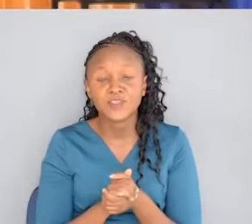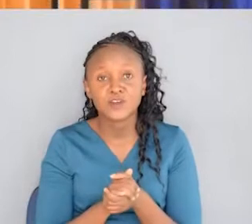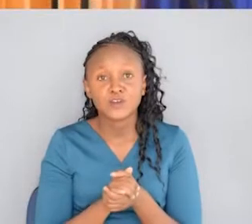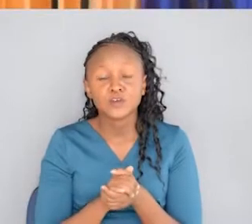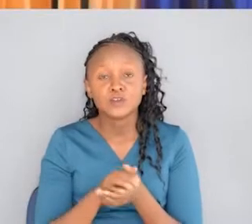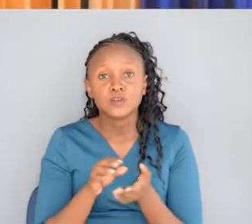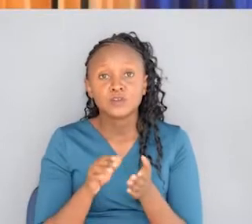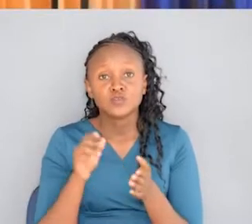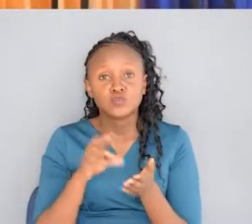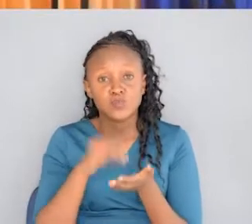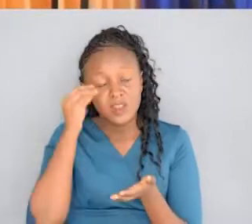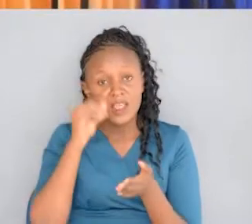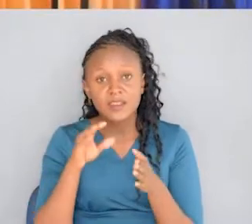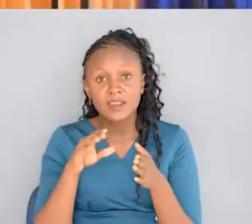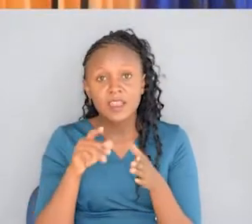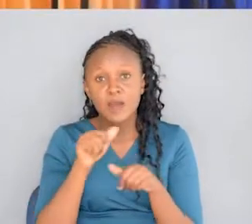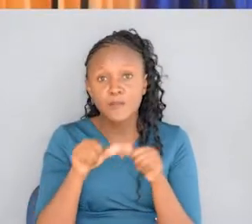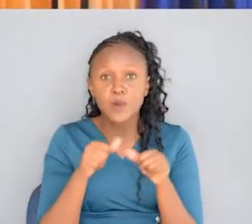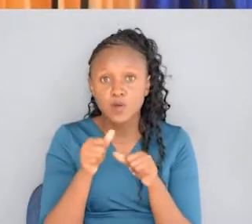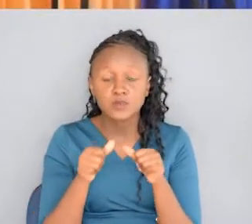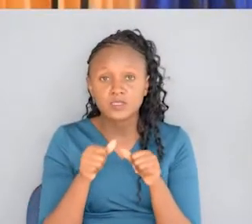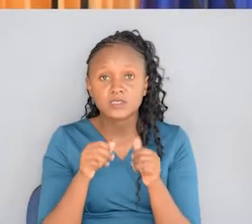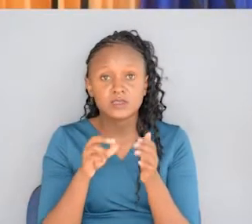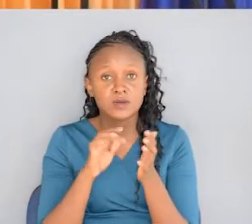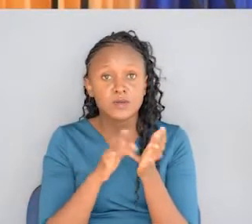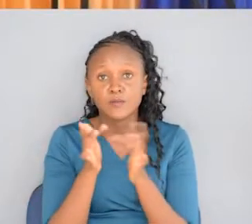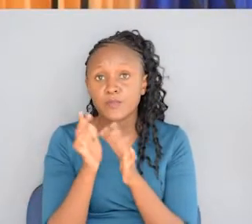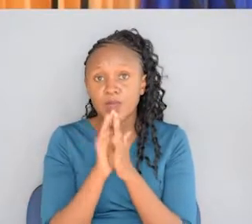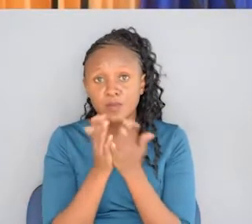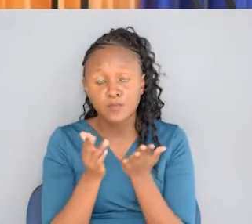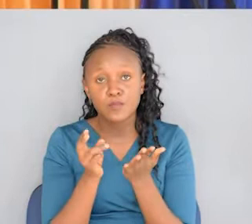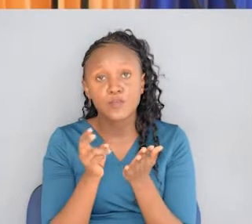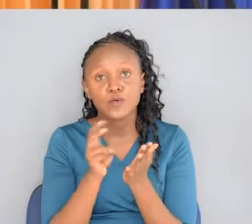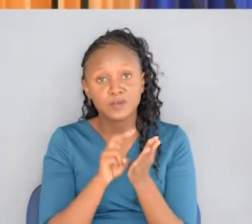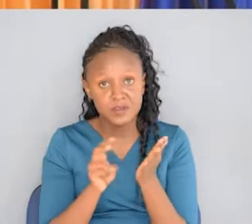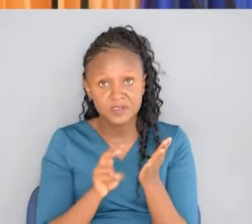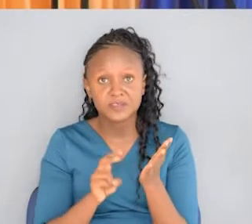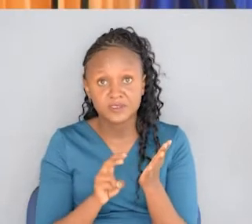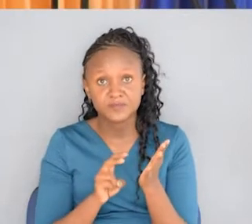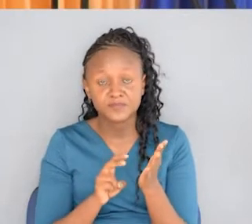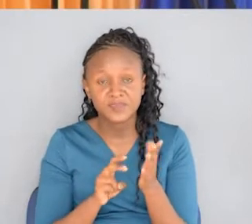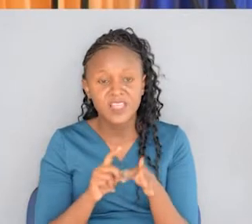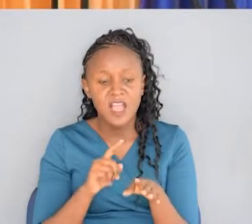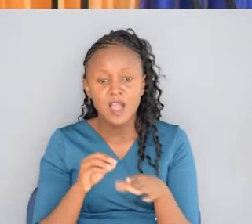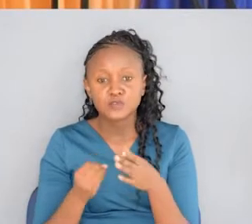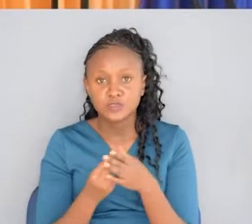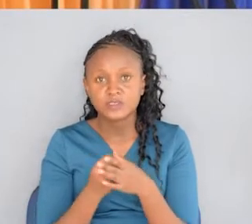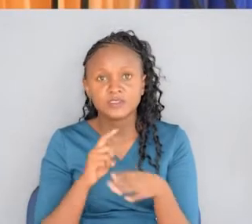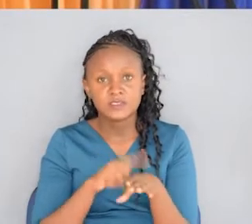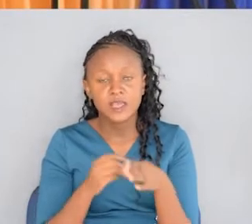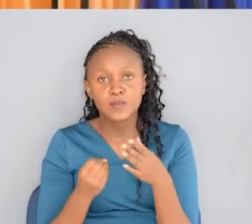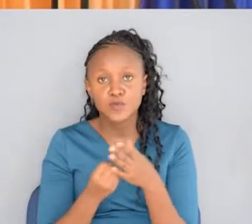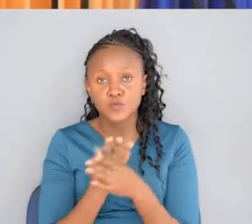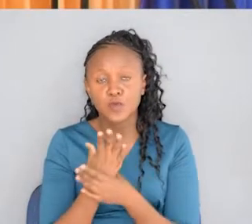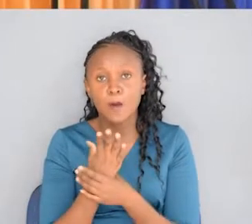prayer. You know, these are the basics, eh? That even as we grow, we must always go back to